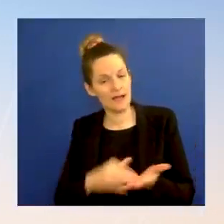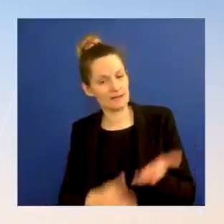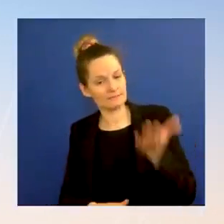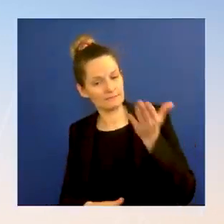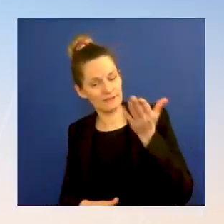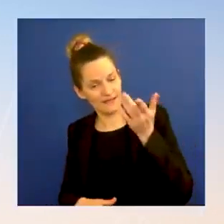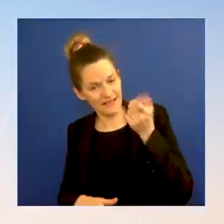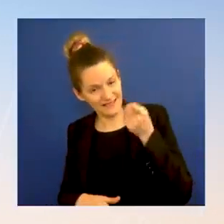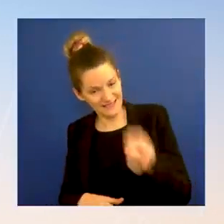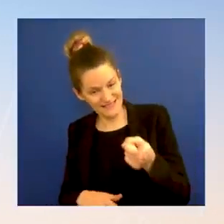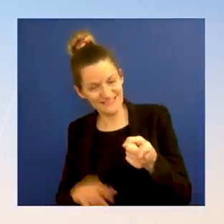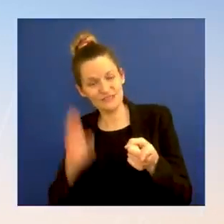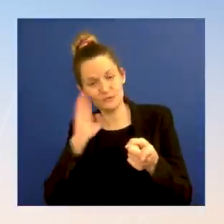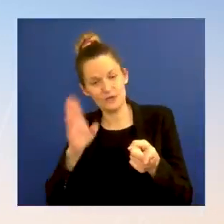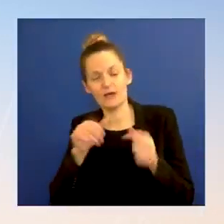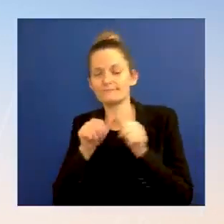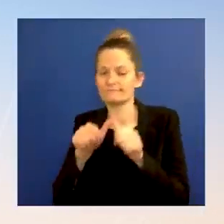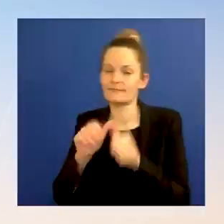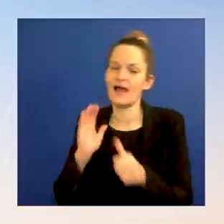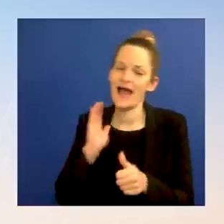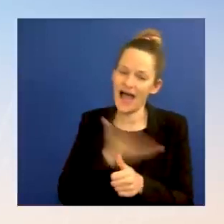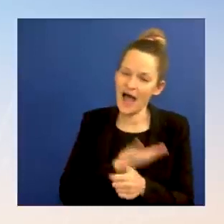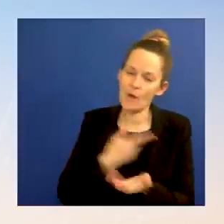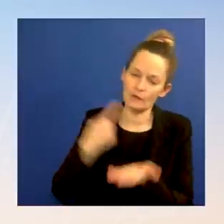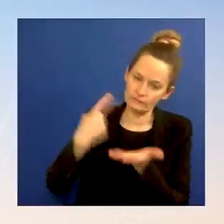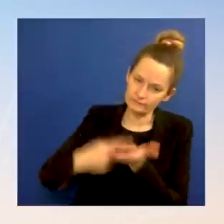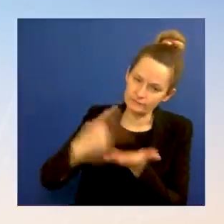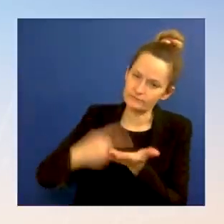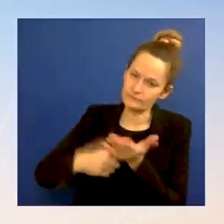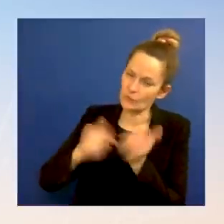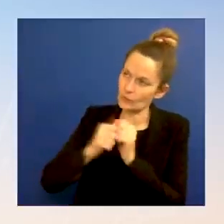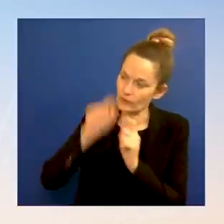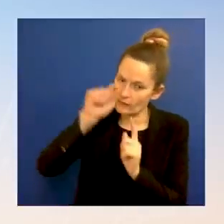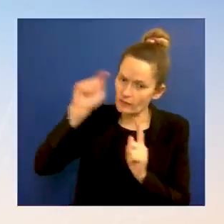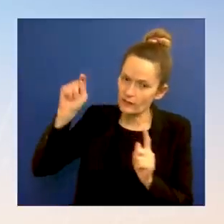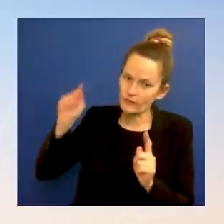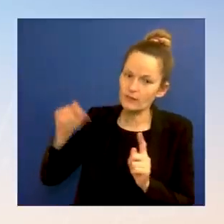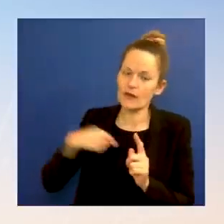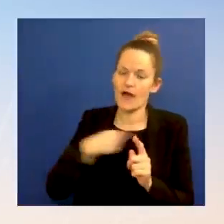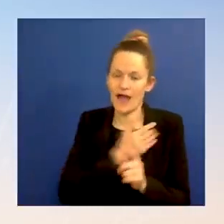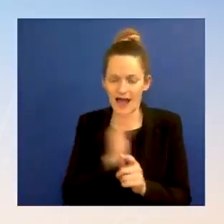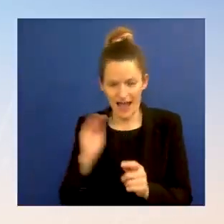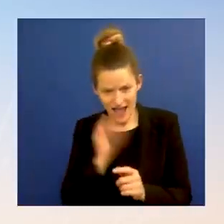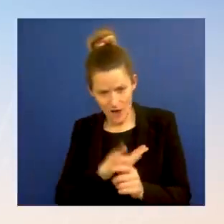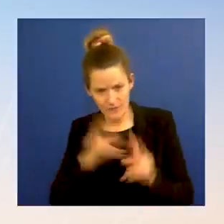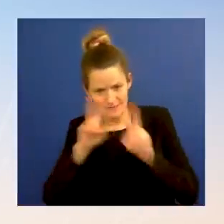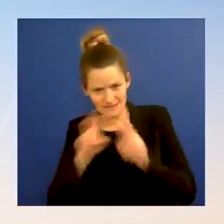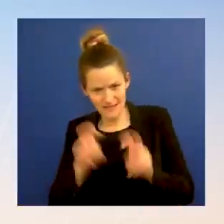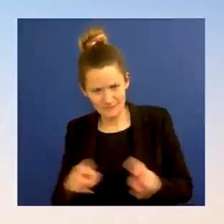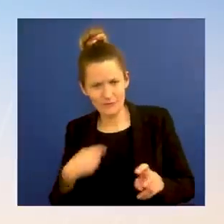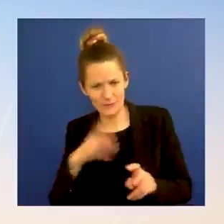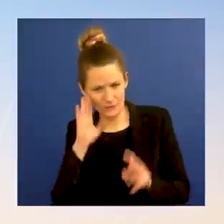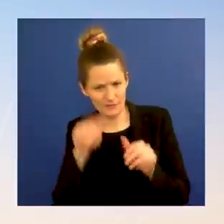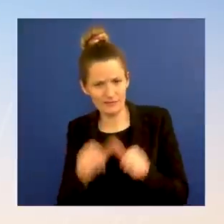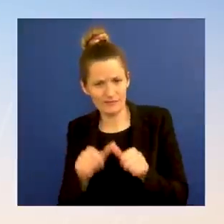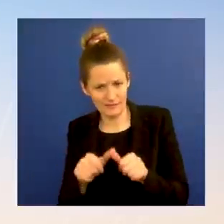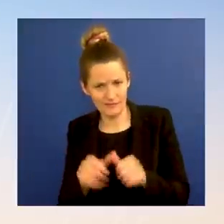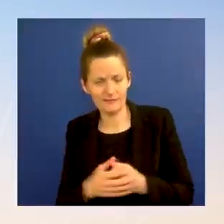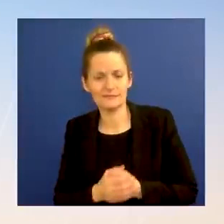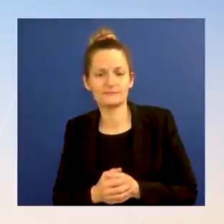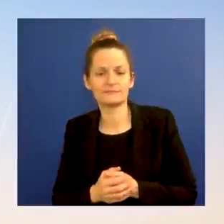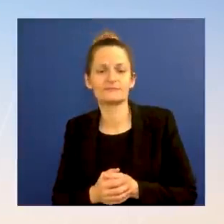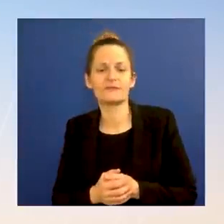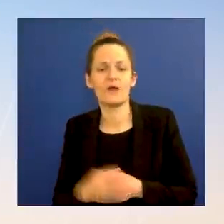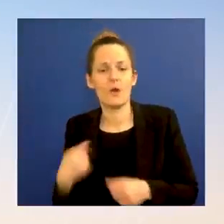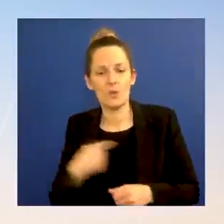part of our assessment here is that while maximizing the impacts by taking a range of steps we've already taken, you know,